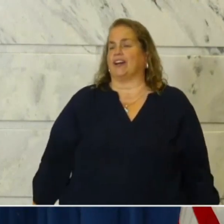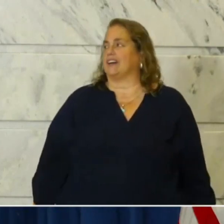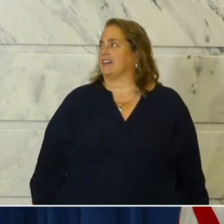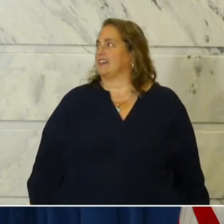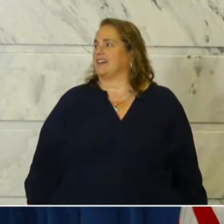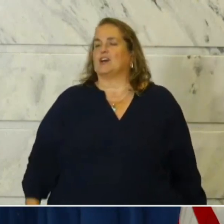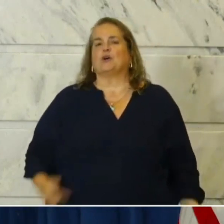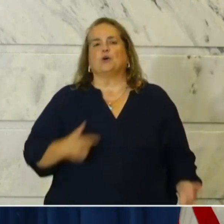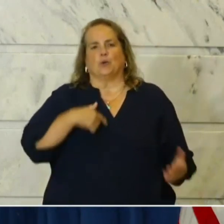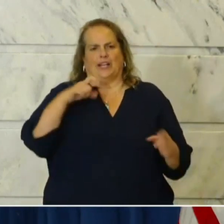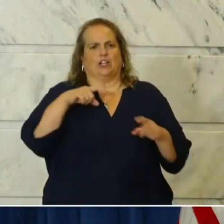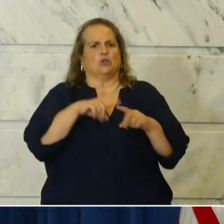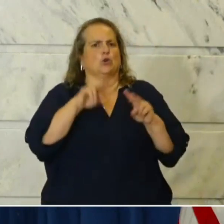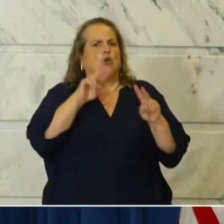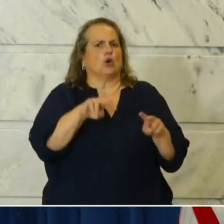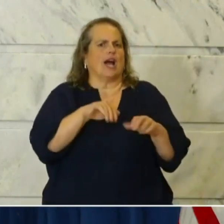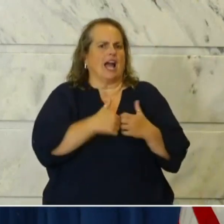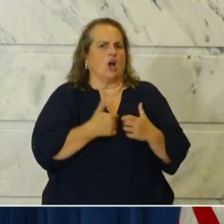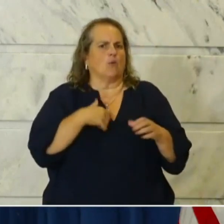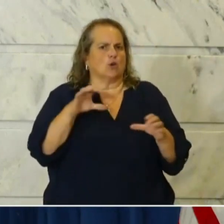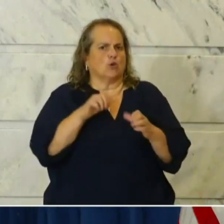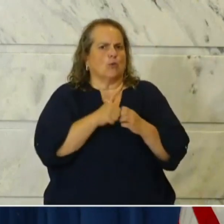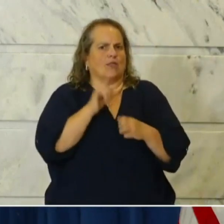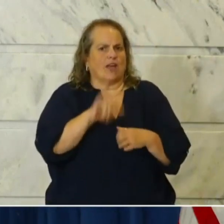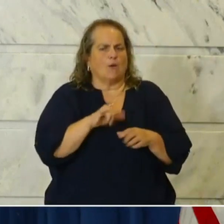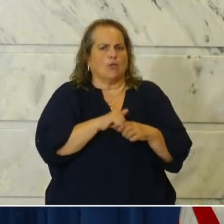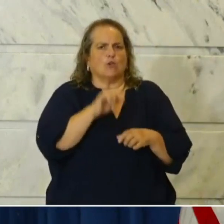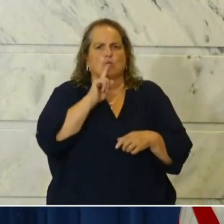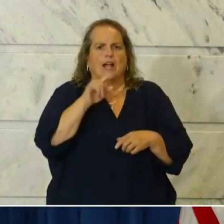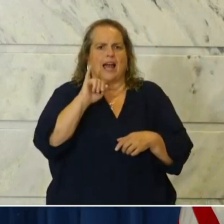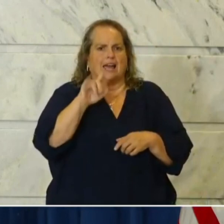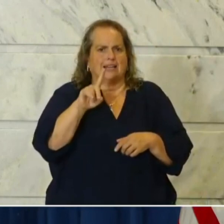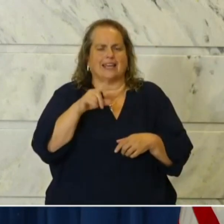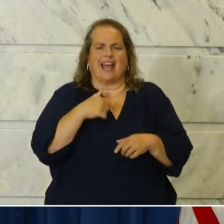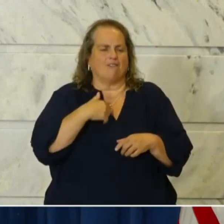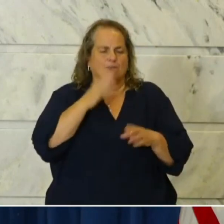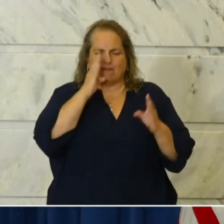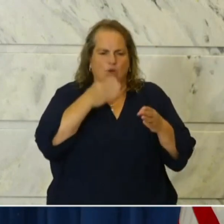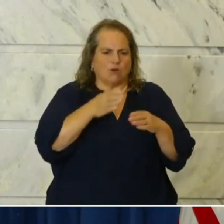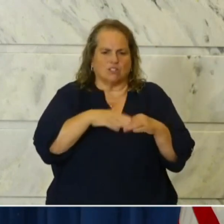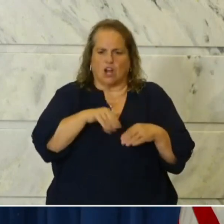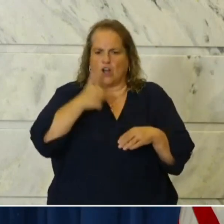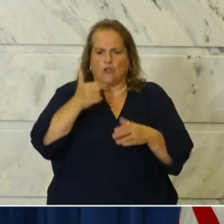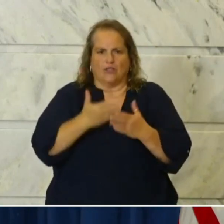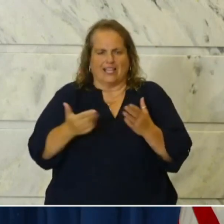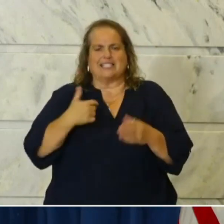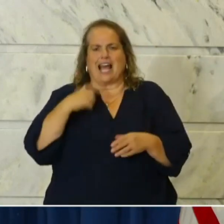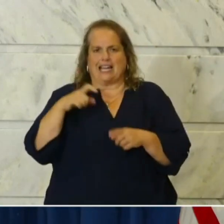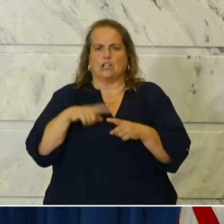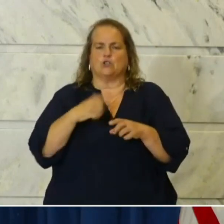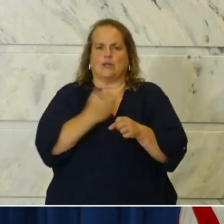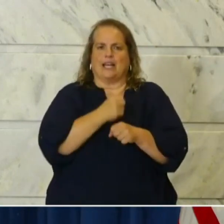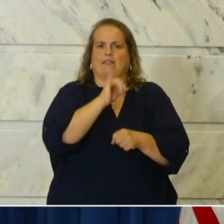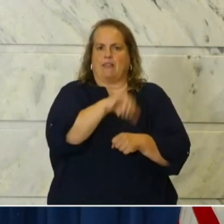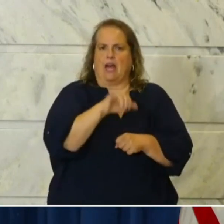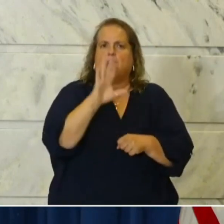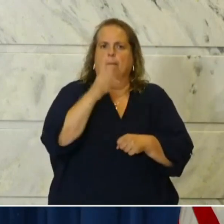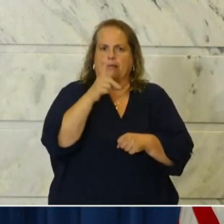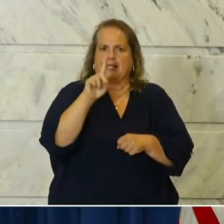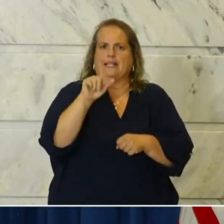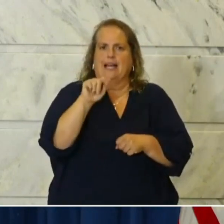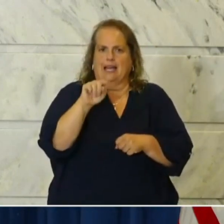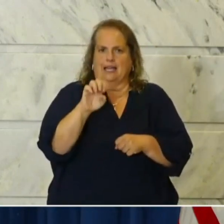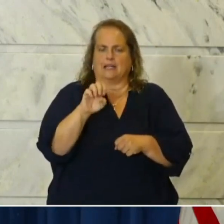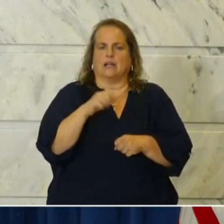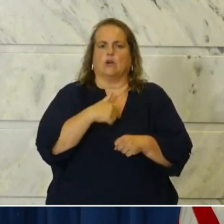We do need to look into how we're doing at Real ID. I will admit I've been so focused on this that I need to get that update.